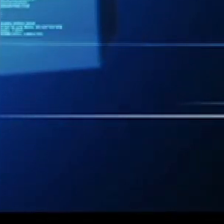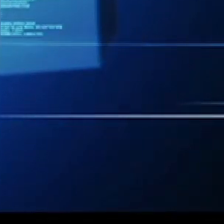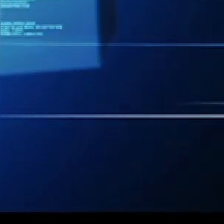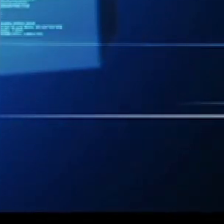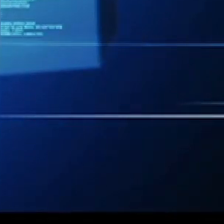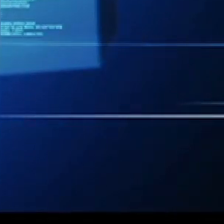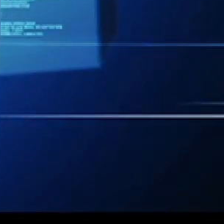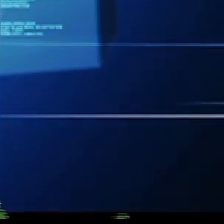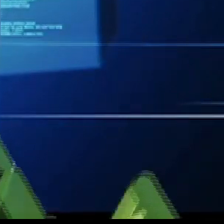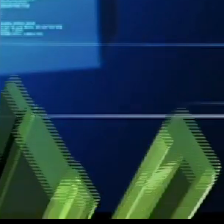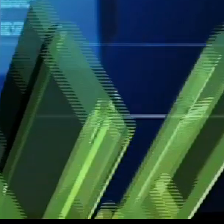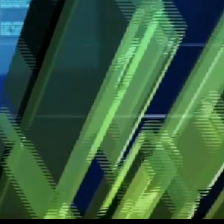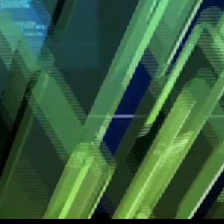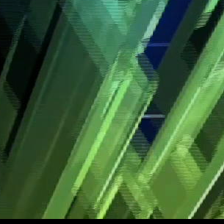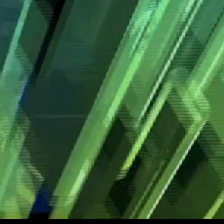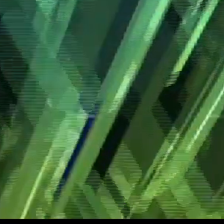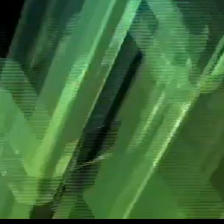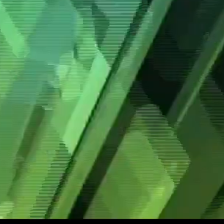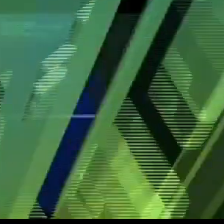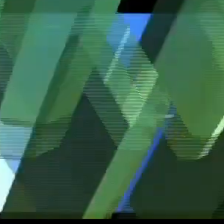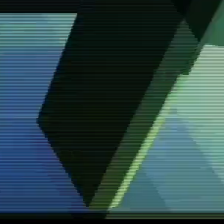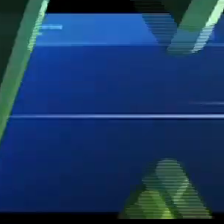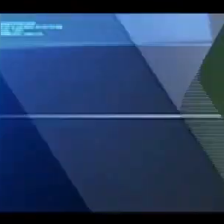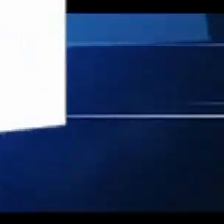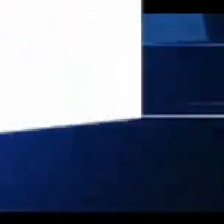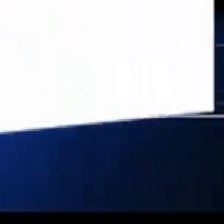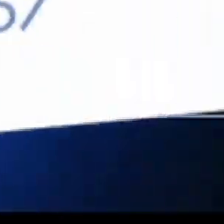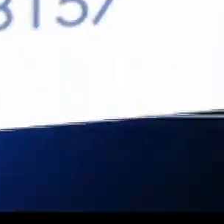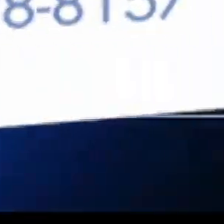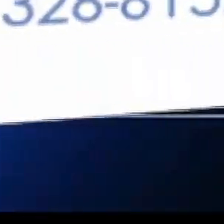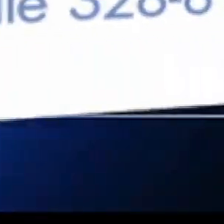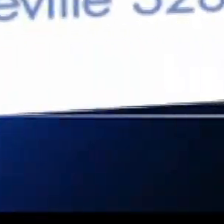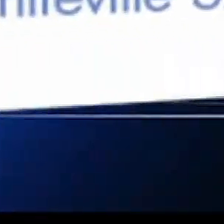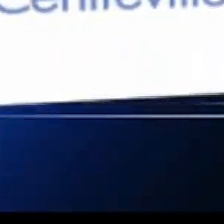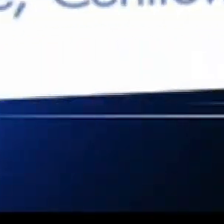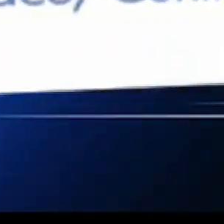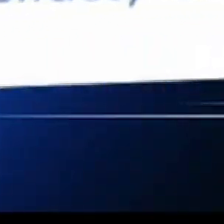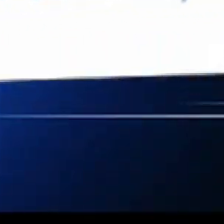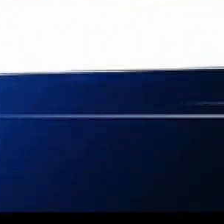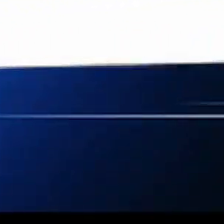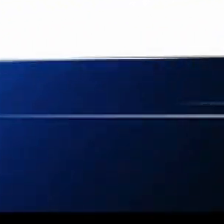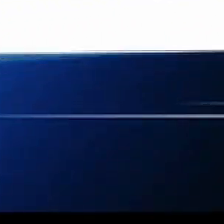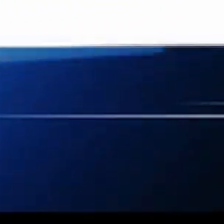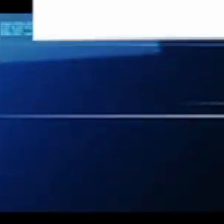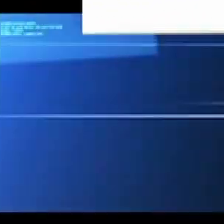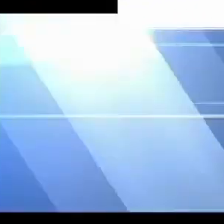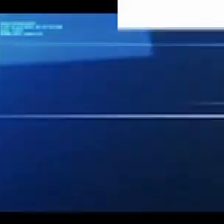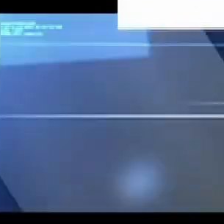This is ZNS Total Sports, brought to you by Fourth Terrace Diagnostic Center.